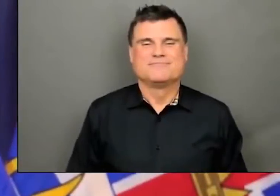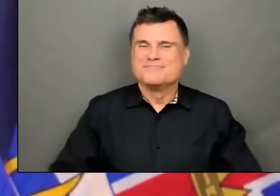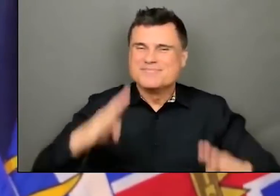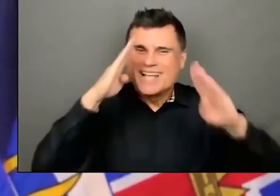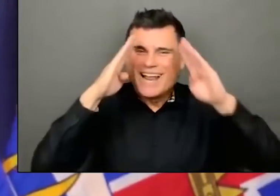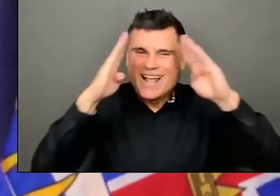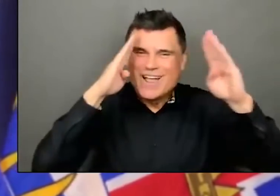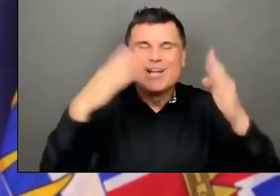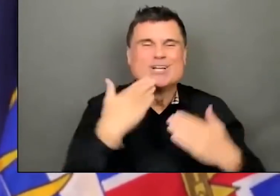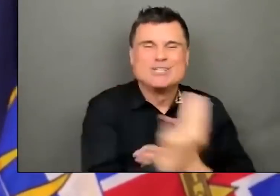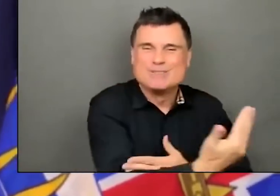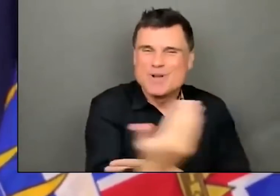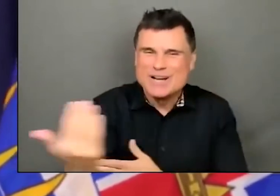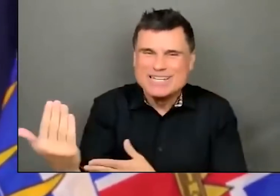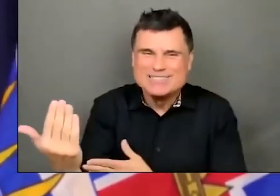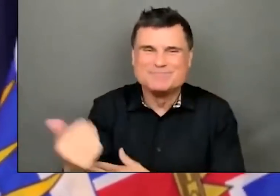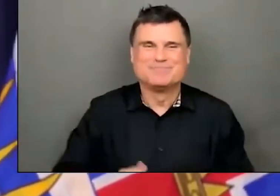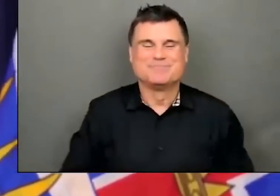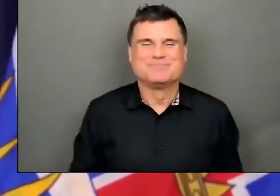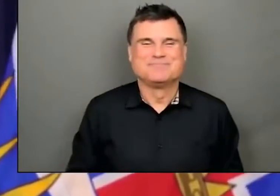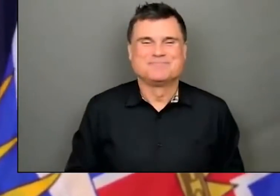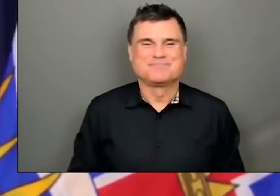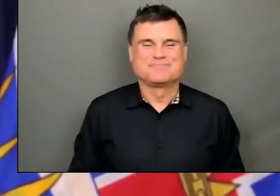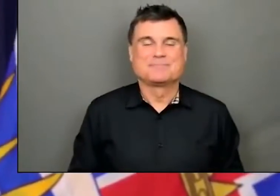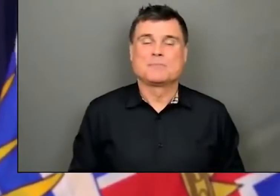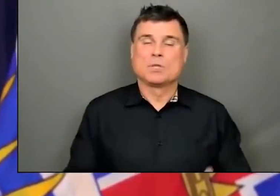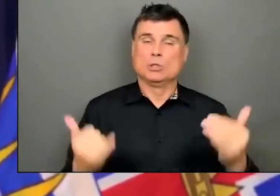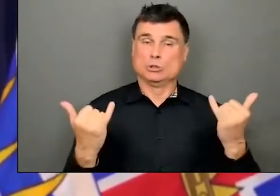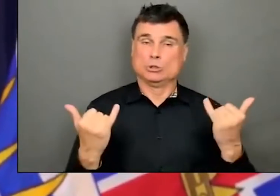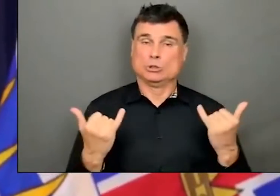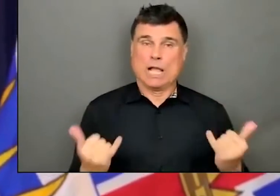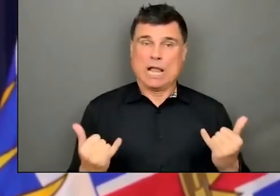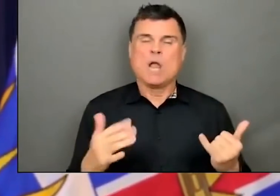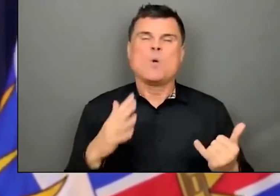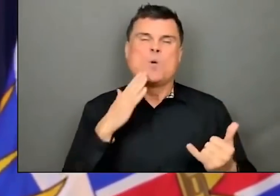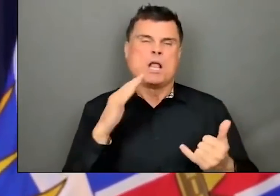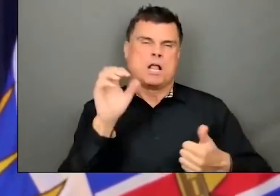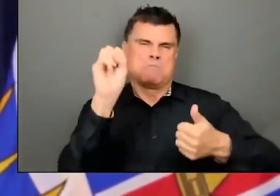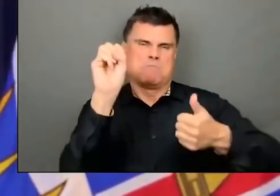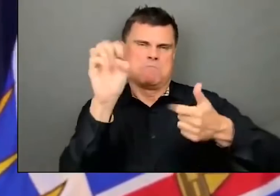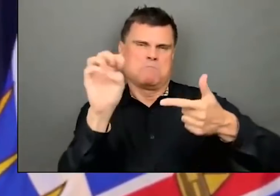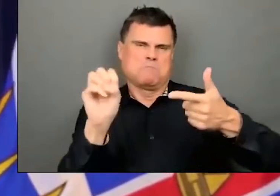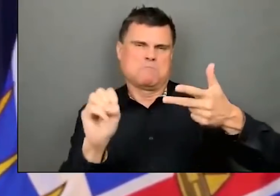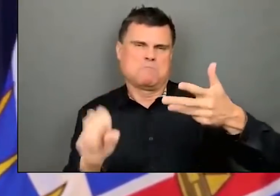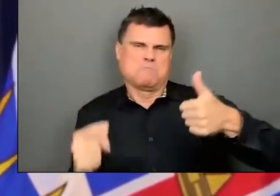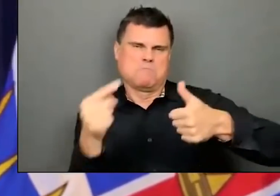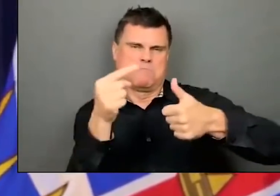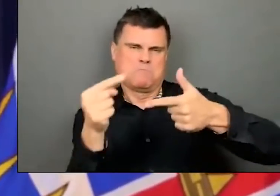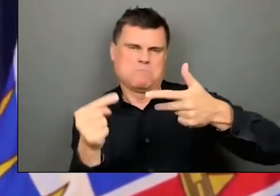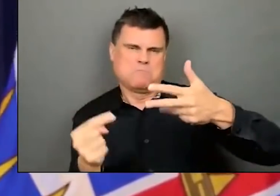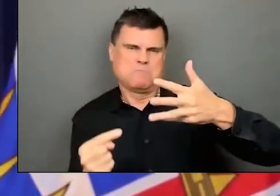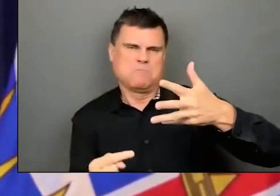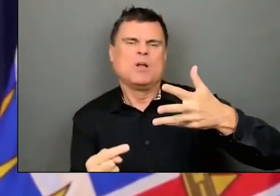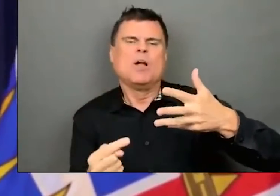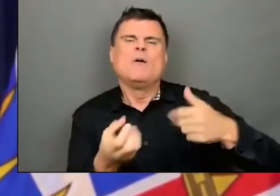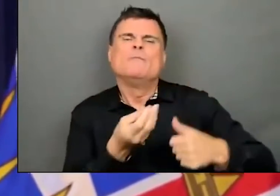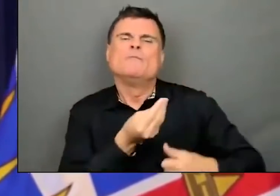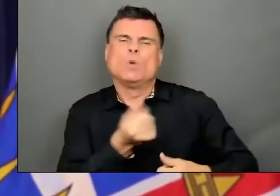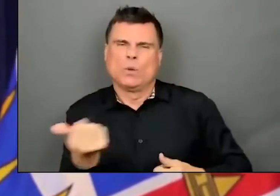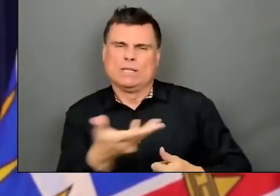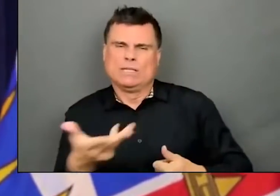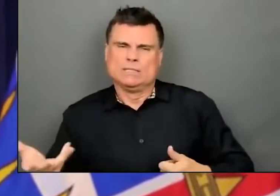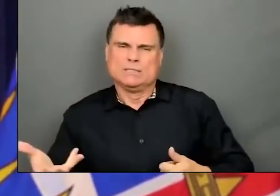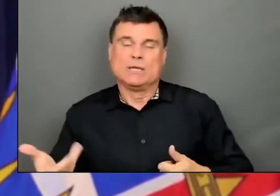So today we're going to share latest on a number of issues around the public health response and vaccinations for